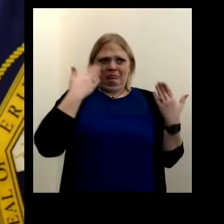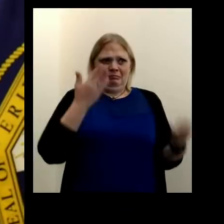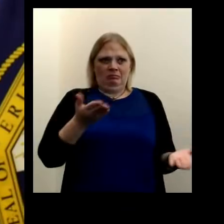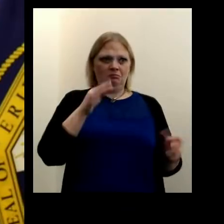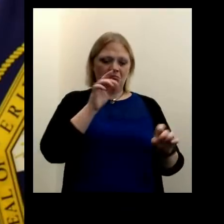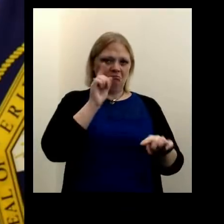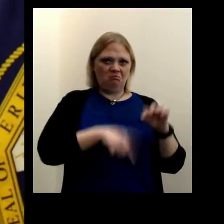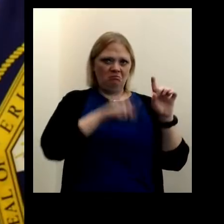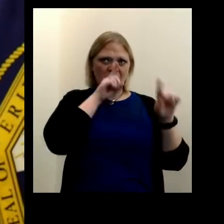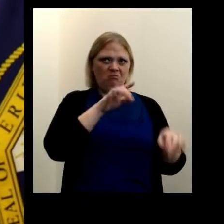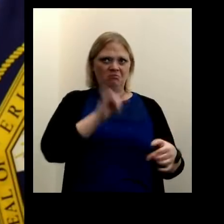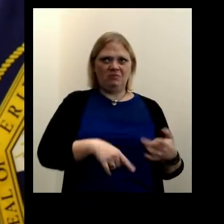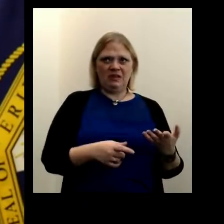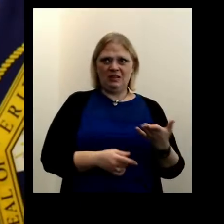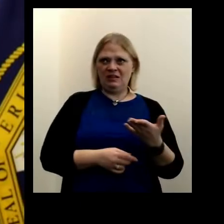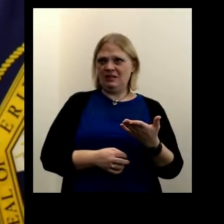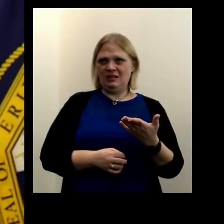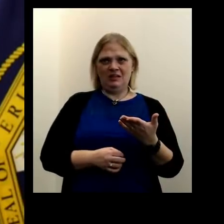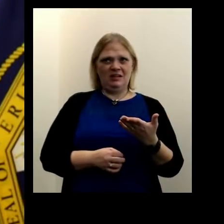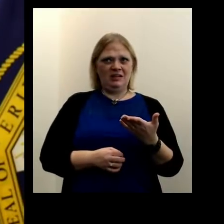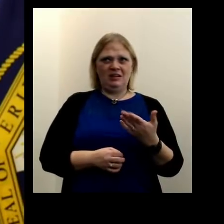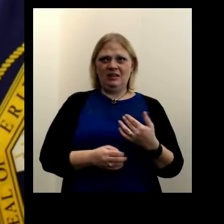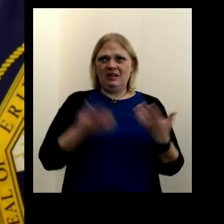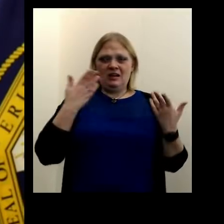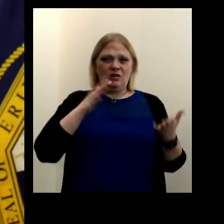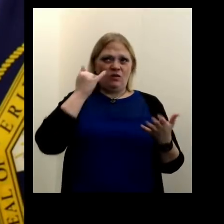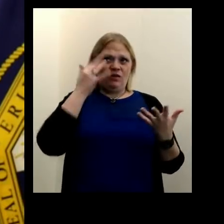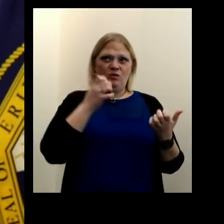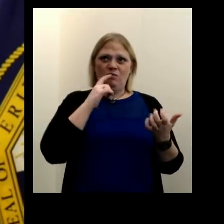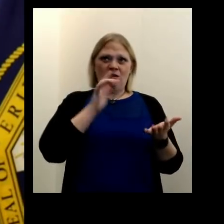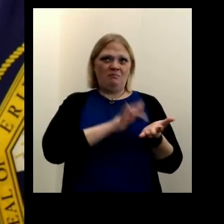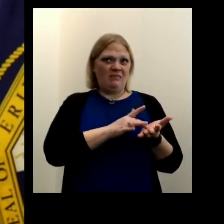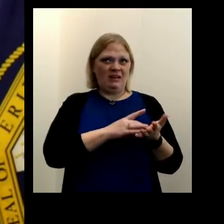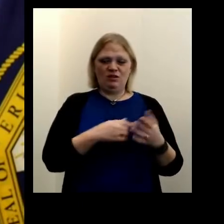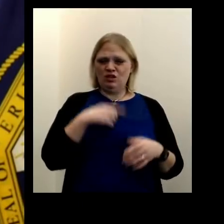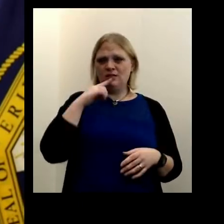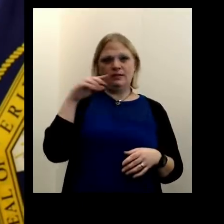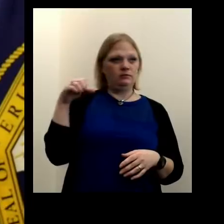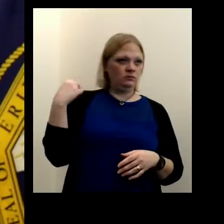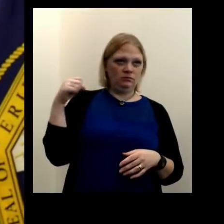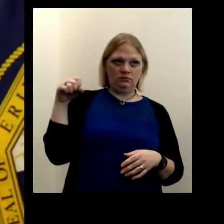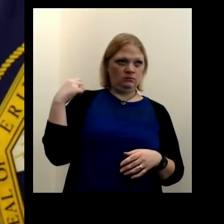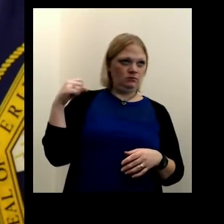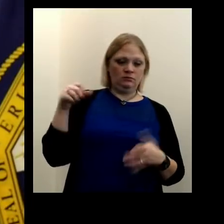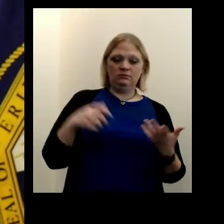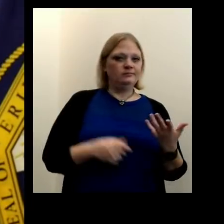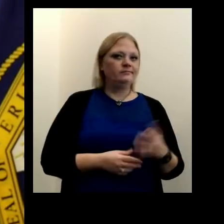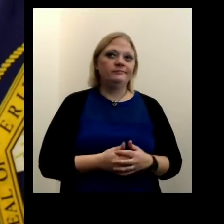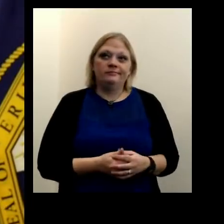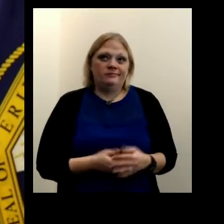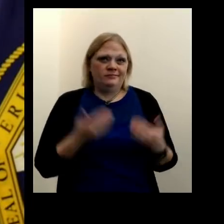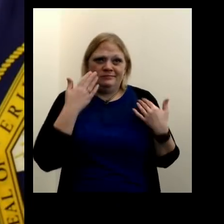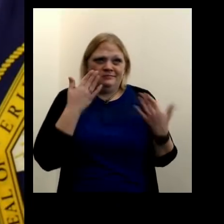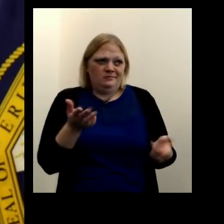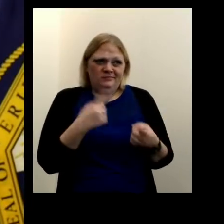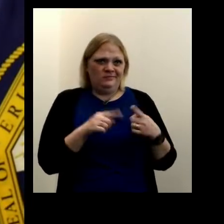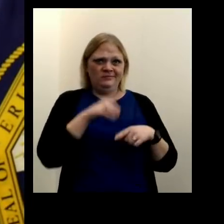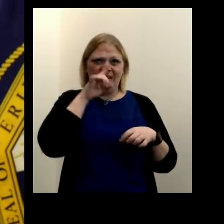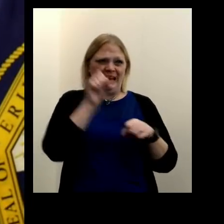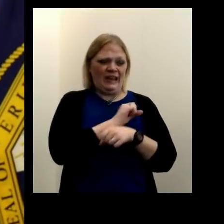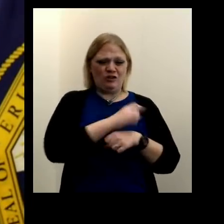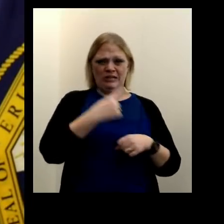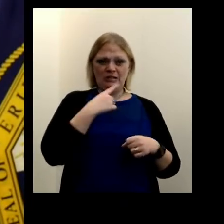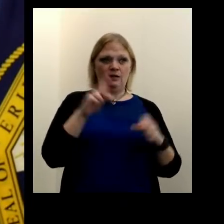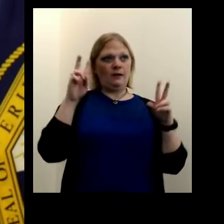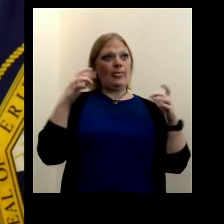that question. The doctor wants to get into the medical aspect of it. She's shaking her head no. I don't know when we would actually say that we've